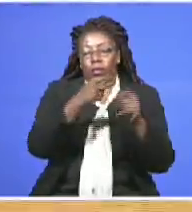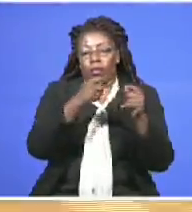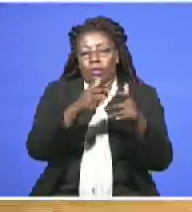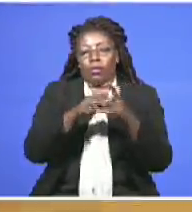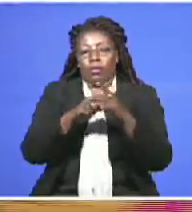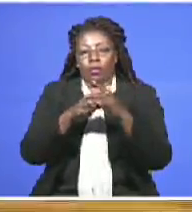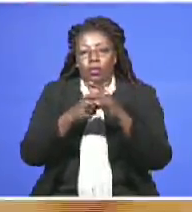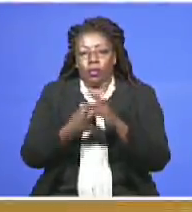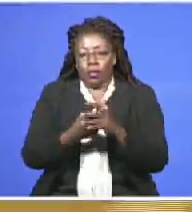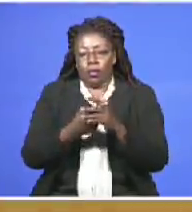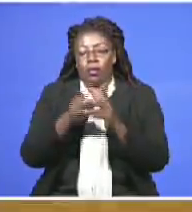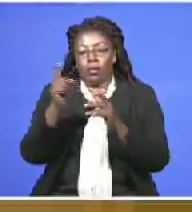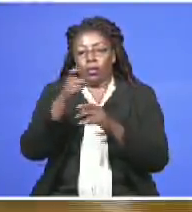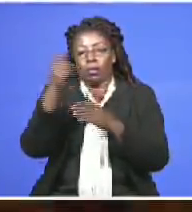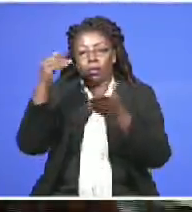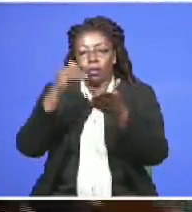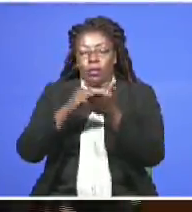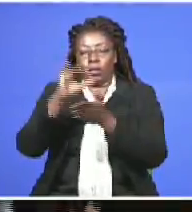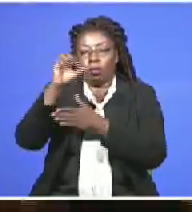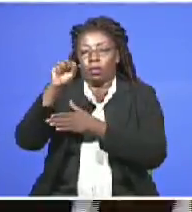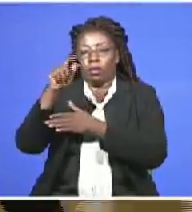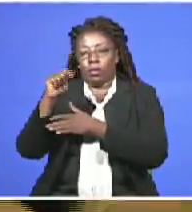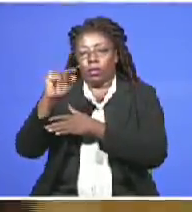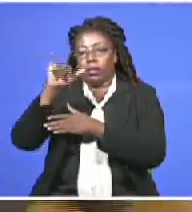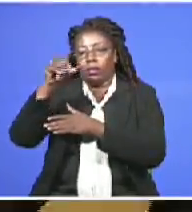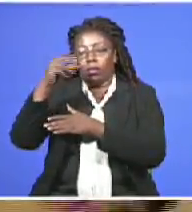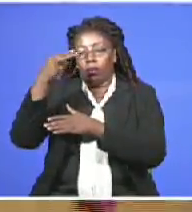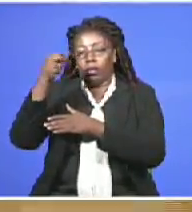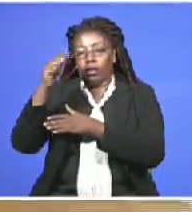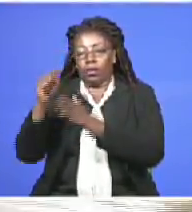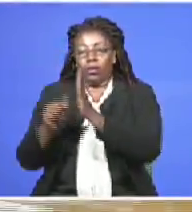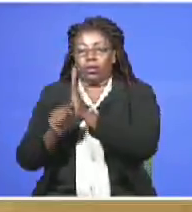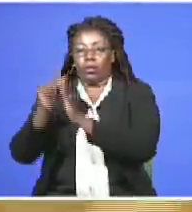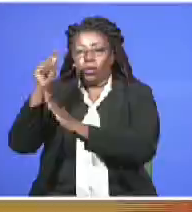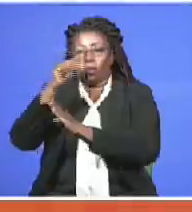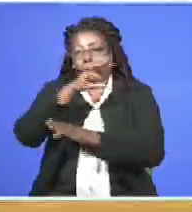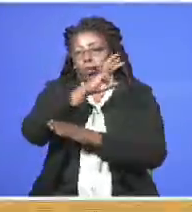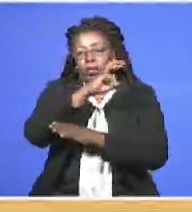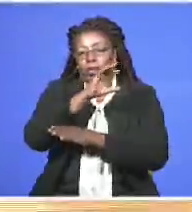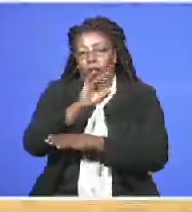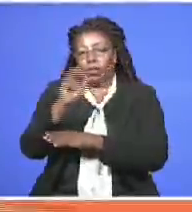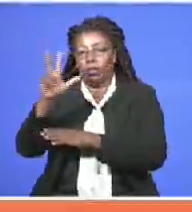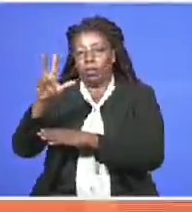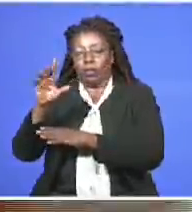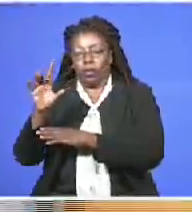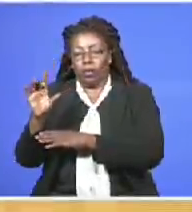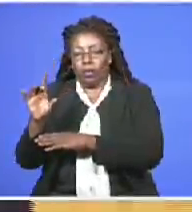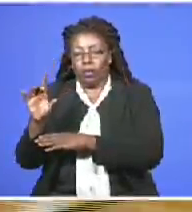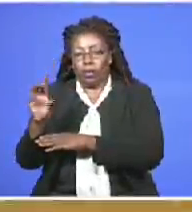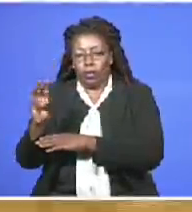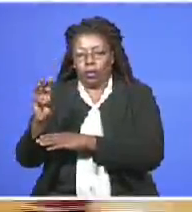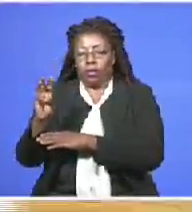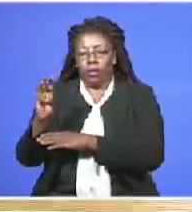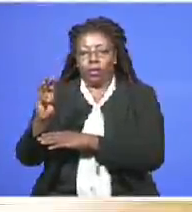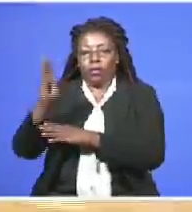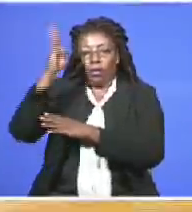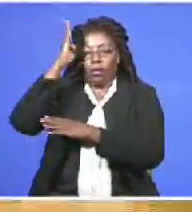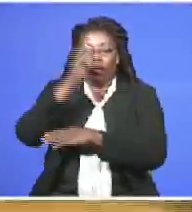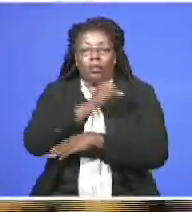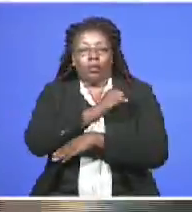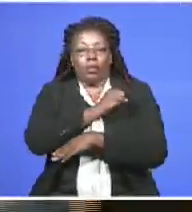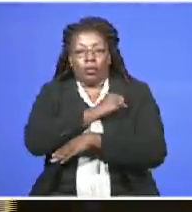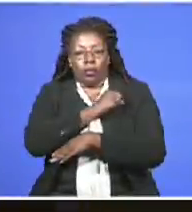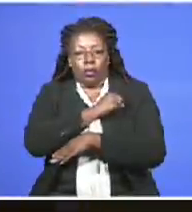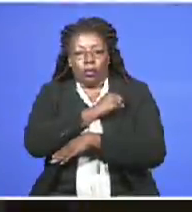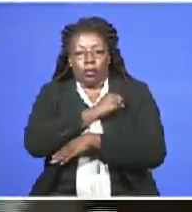start. They put a beat down on the St. John's College Giants, 68-36. GSSA Series MVP Brandon Strawn, he's still having